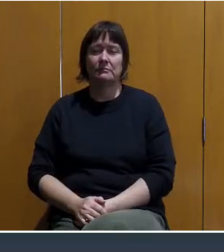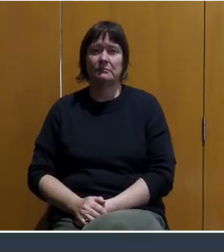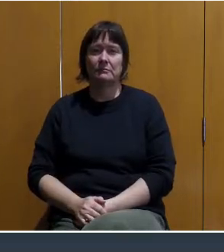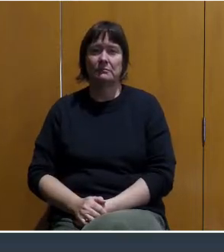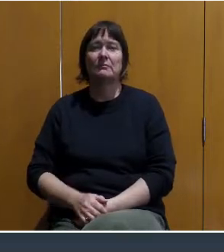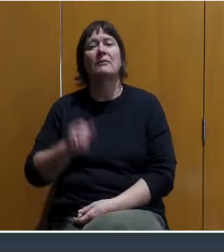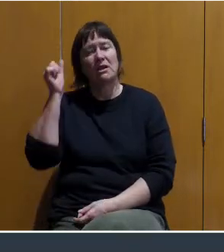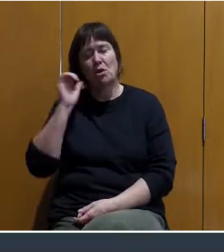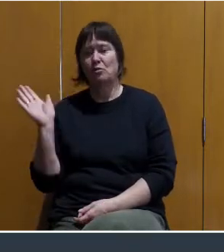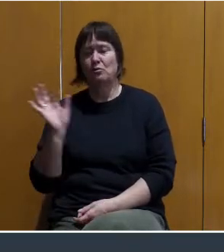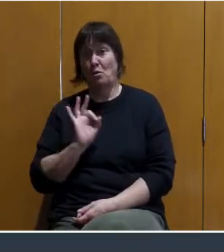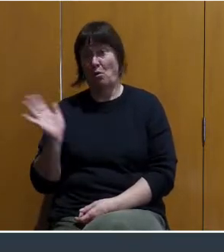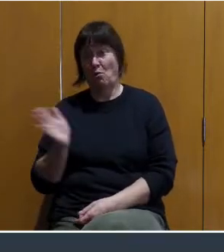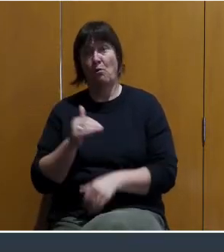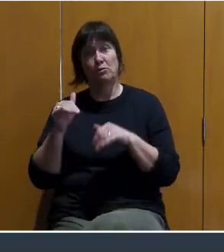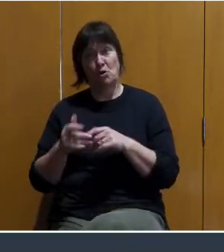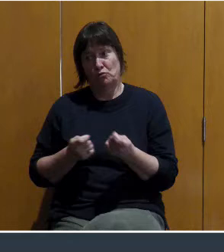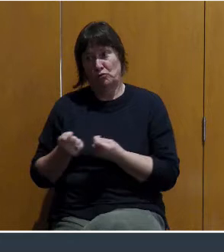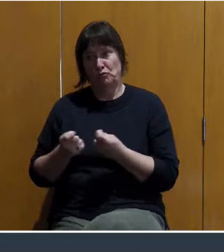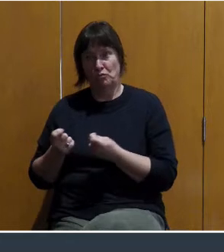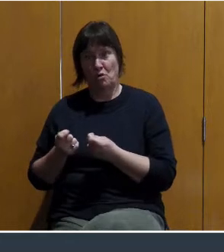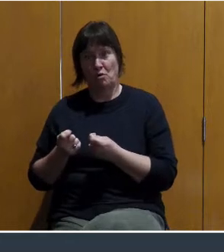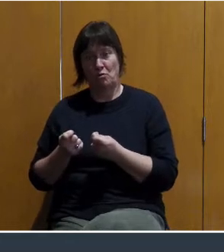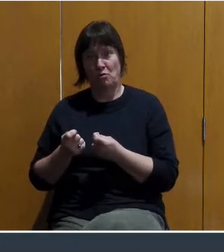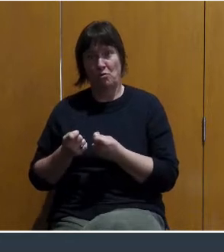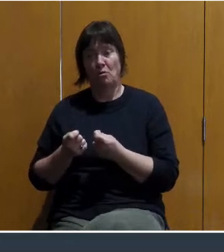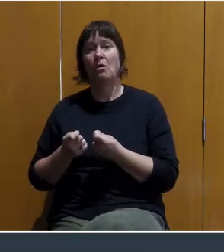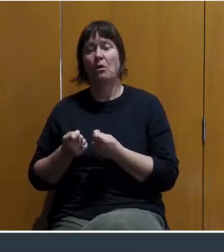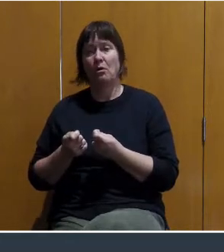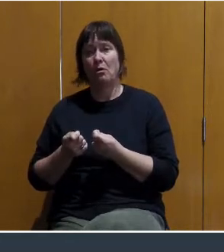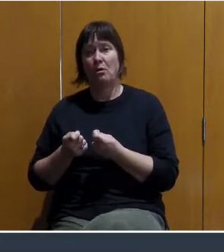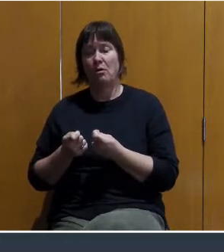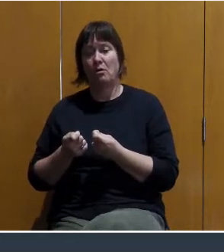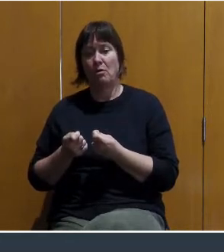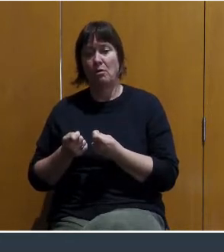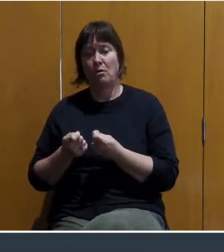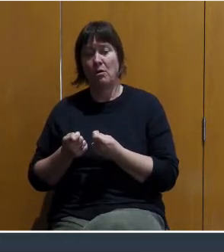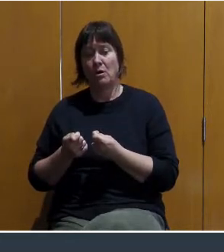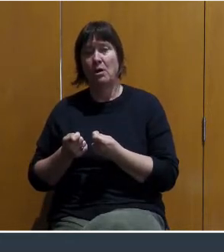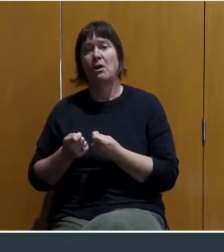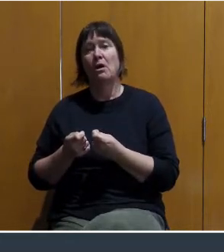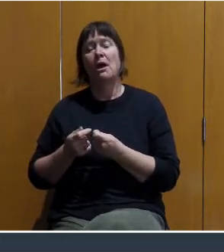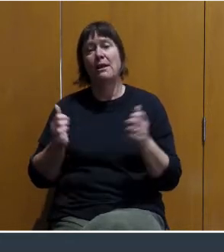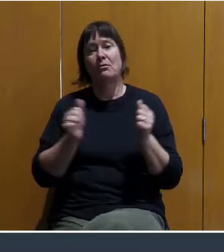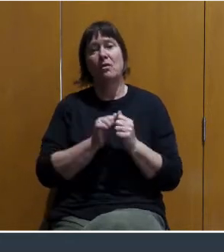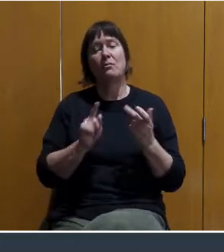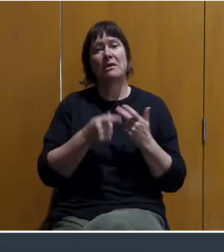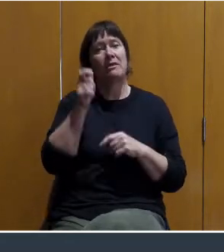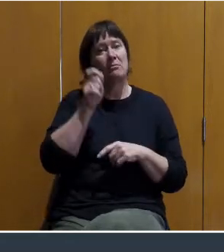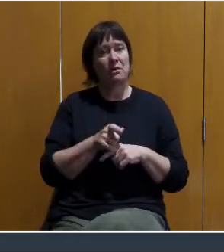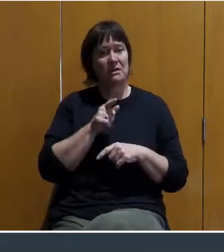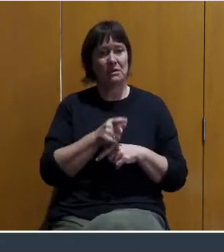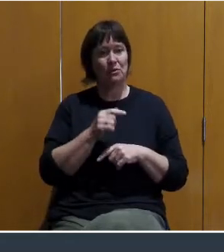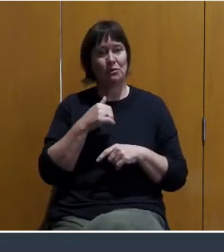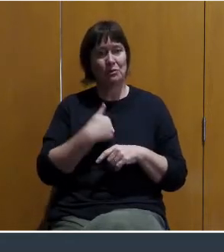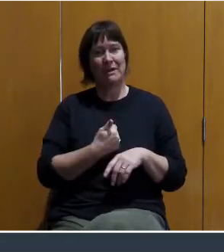under control, and I agree with the last speaker, train the owners, not the dog. I mean, you've got to train the dogs, but it's the owners that are at fault, not